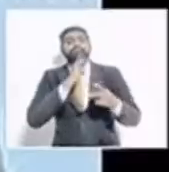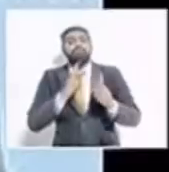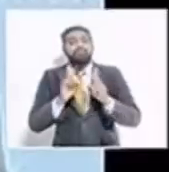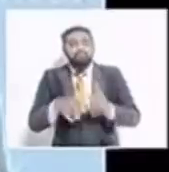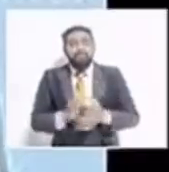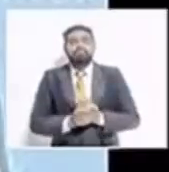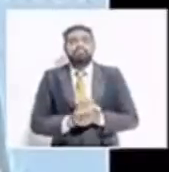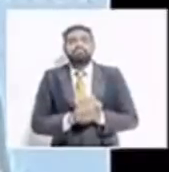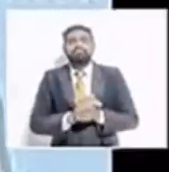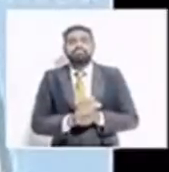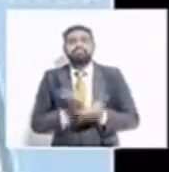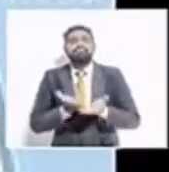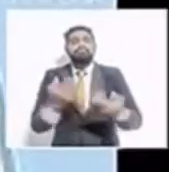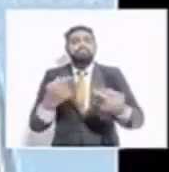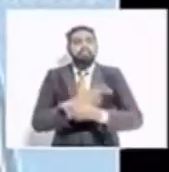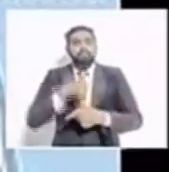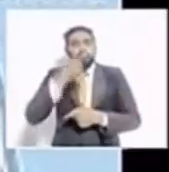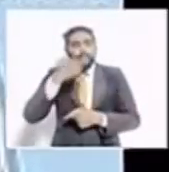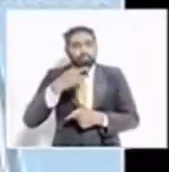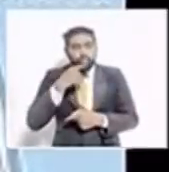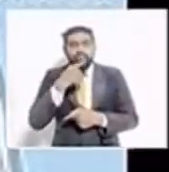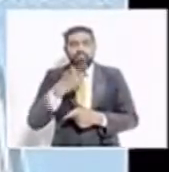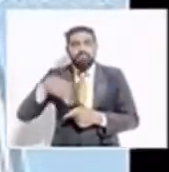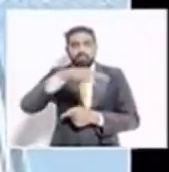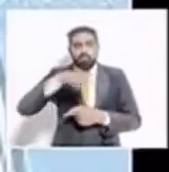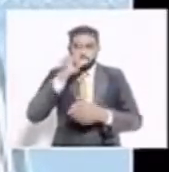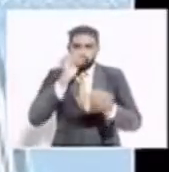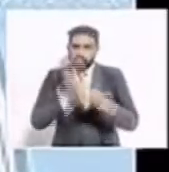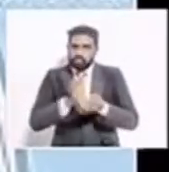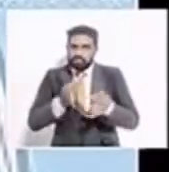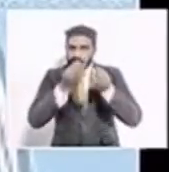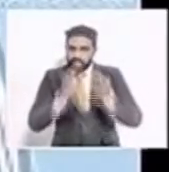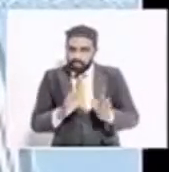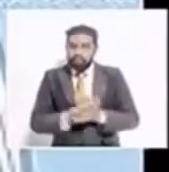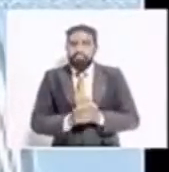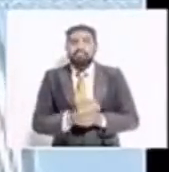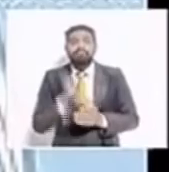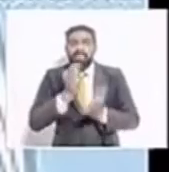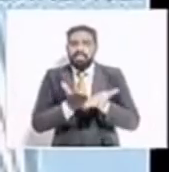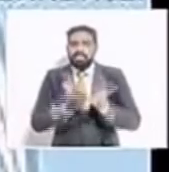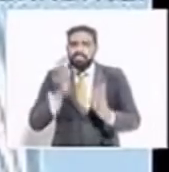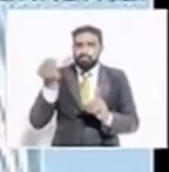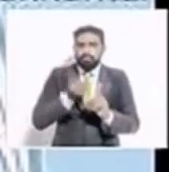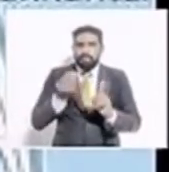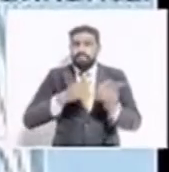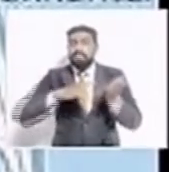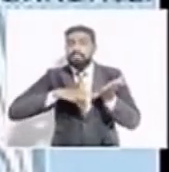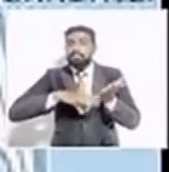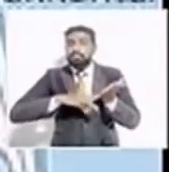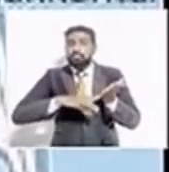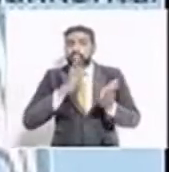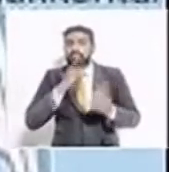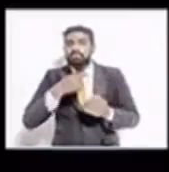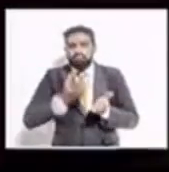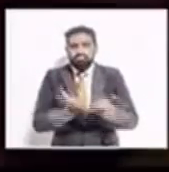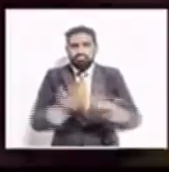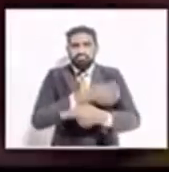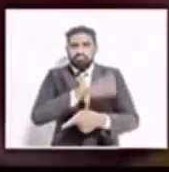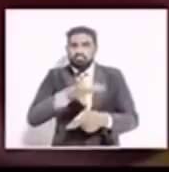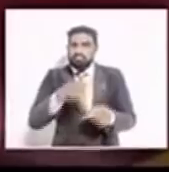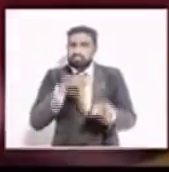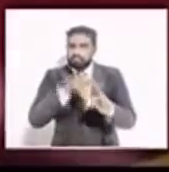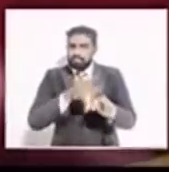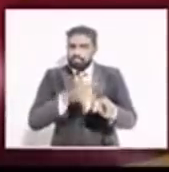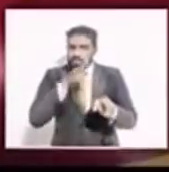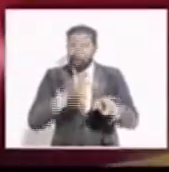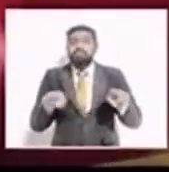strategic interests, particularly around the eastern Trincomalee harbour, entering into a renewable energy project in